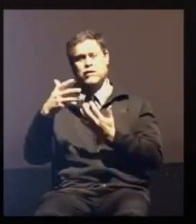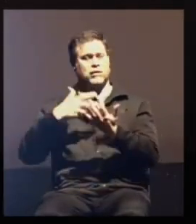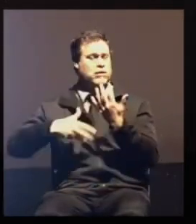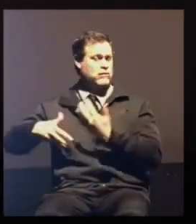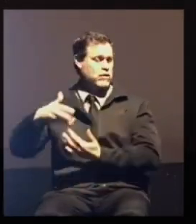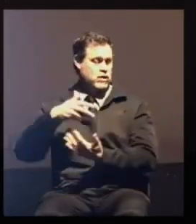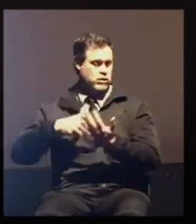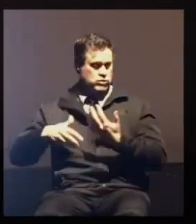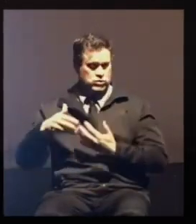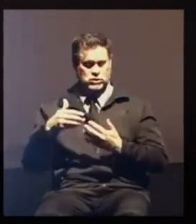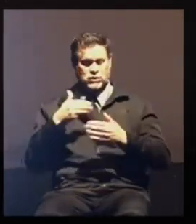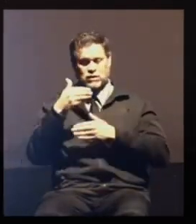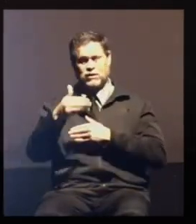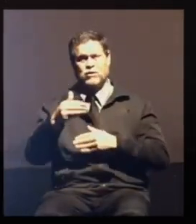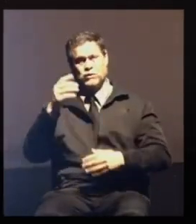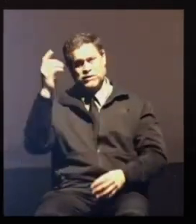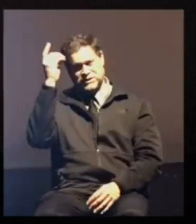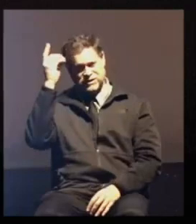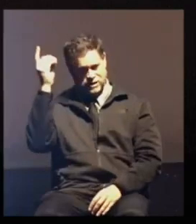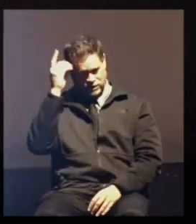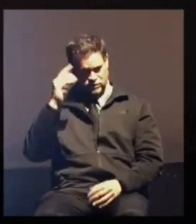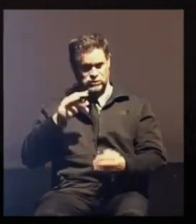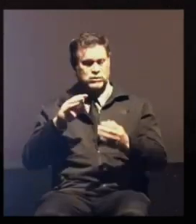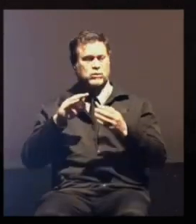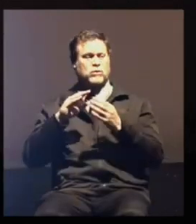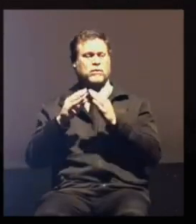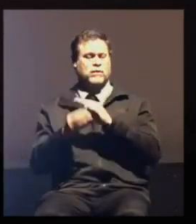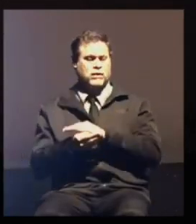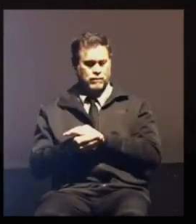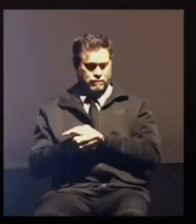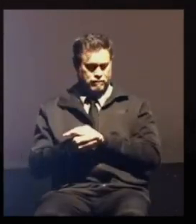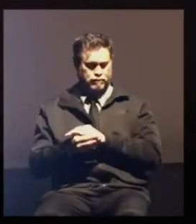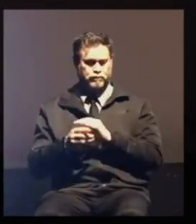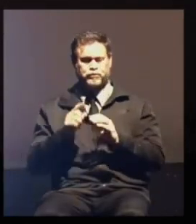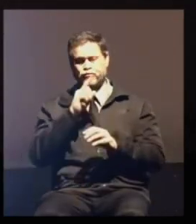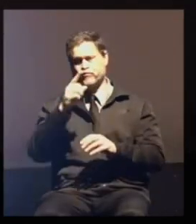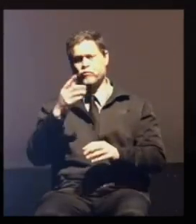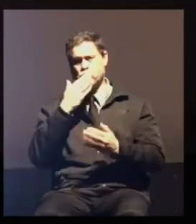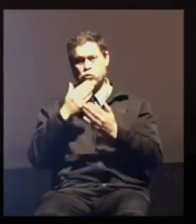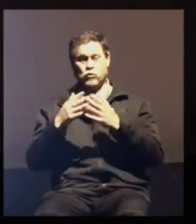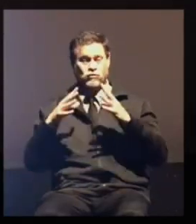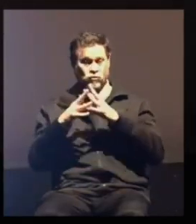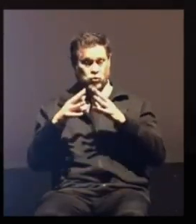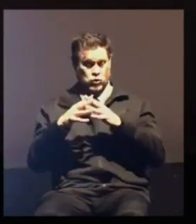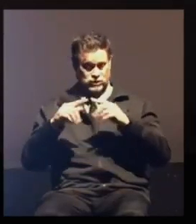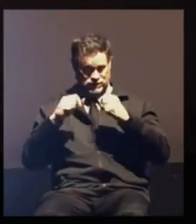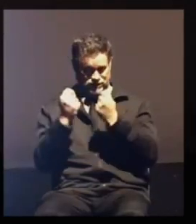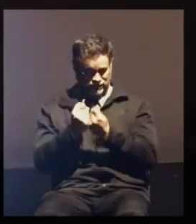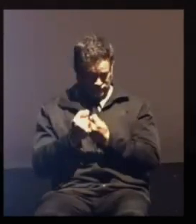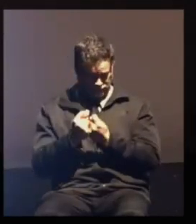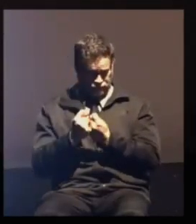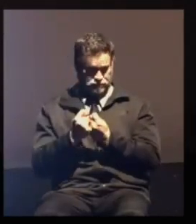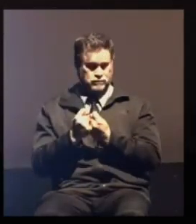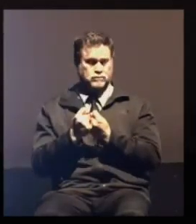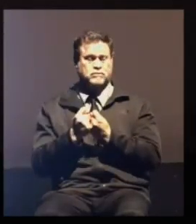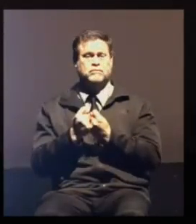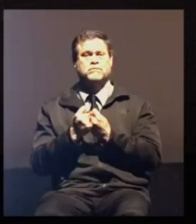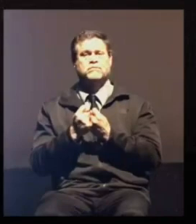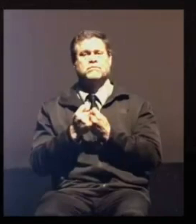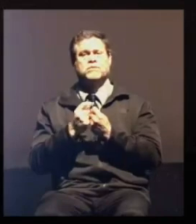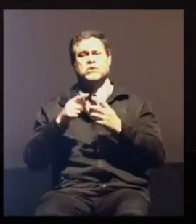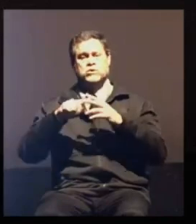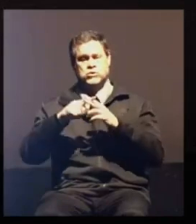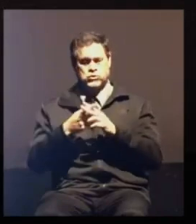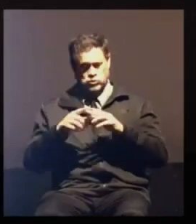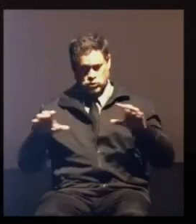him. And then when I went to Dallas and we became a real good football team, he started